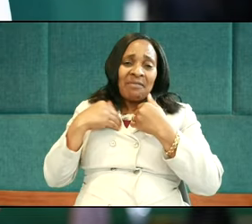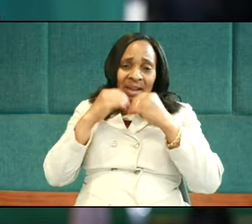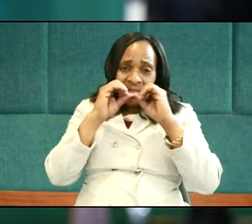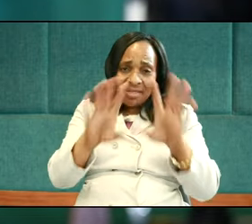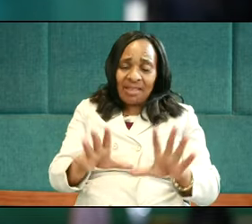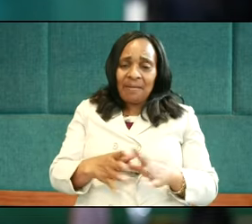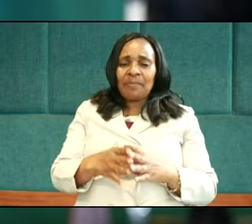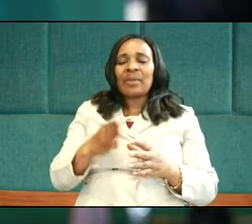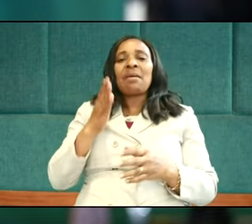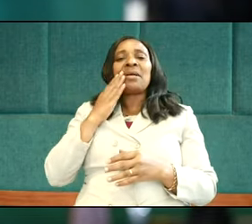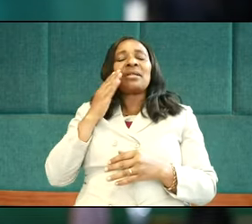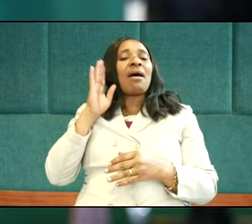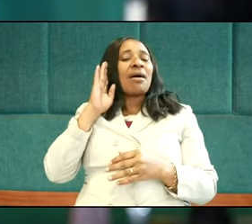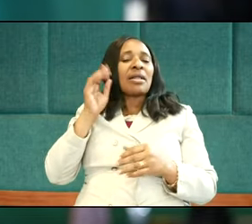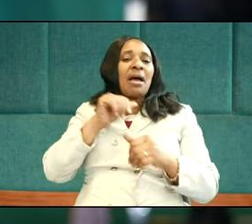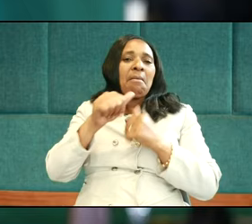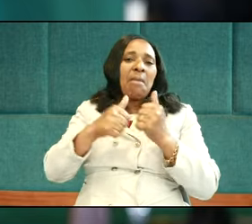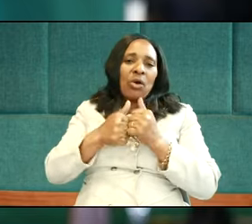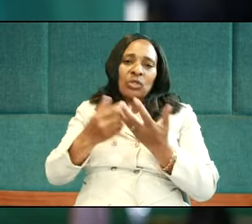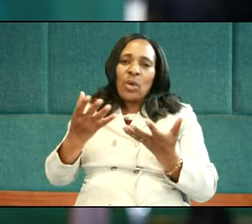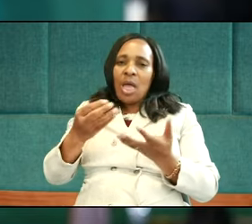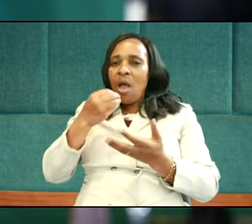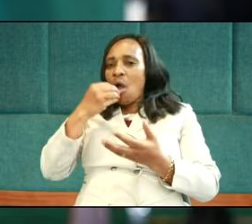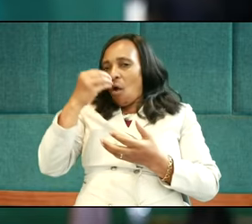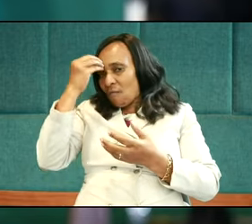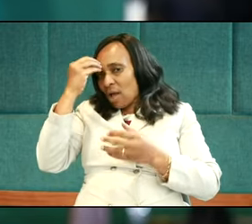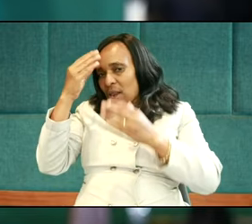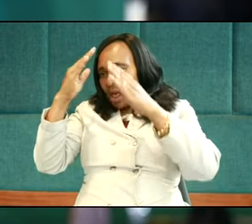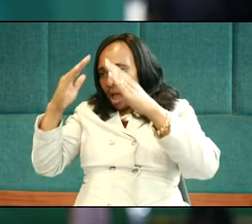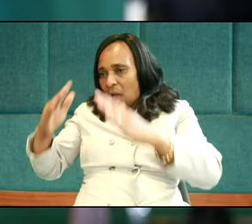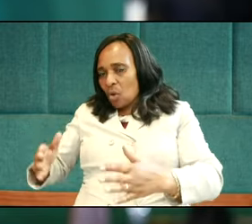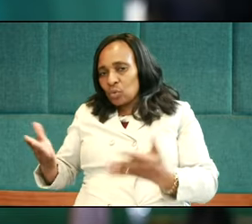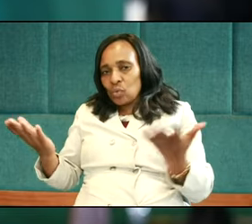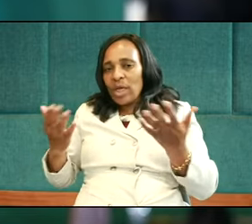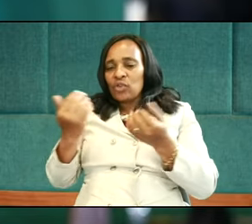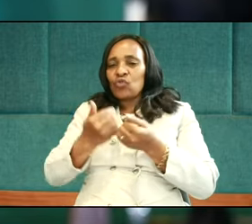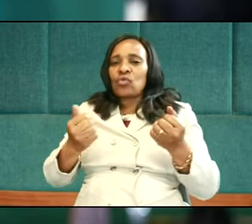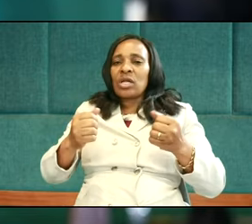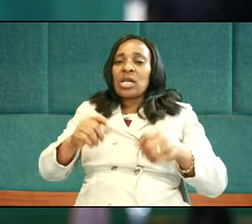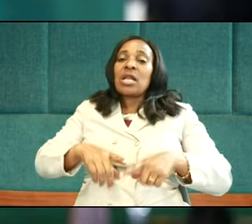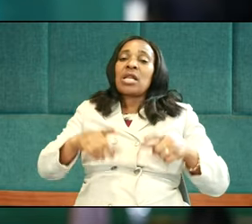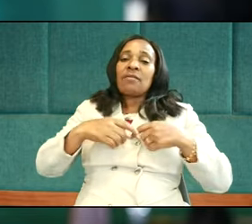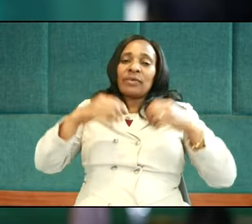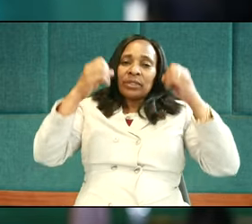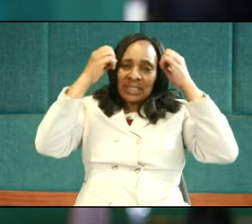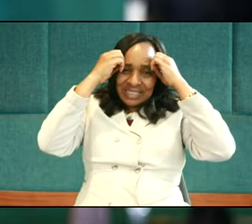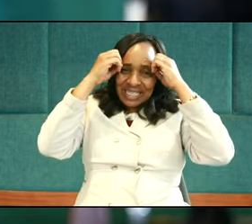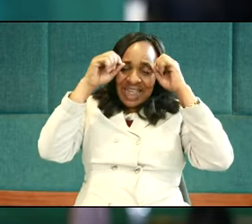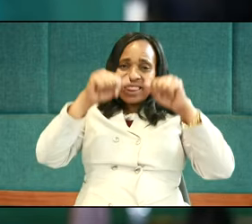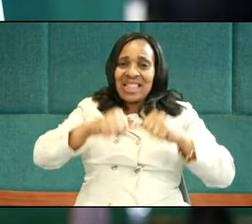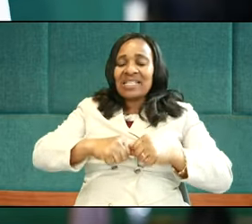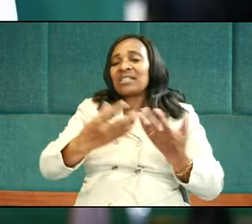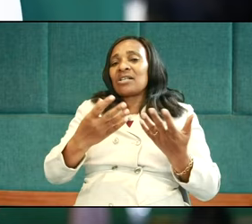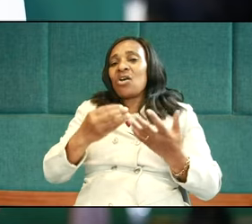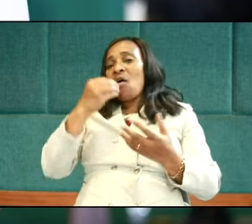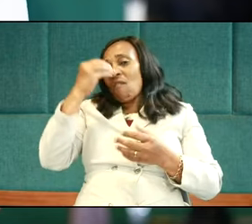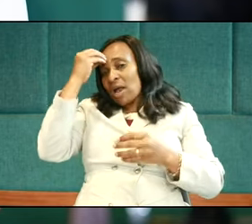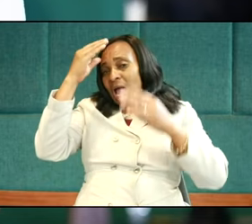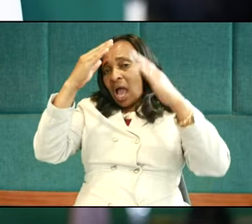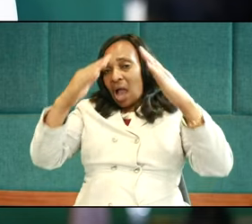mother heard about an orphanage where poor children could live and study. The orphanage was operated